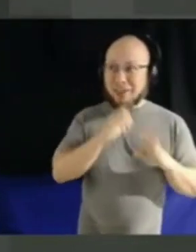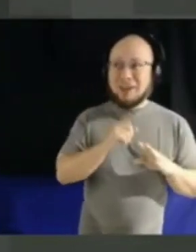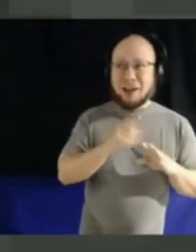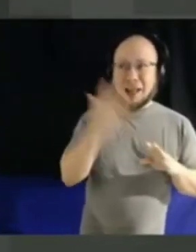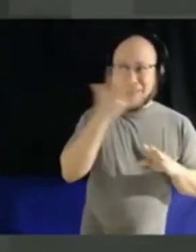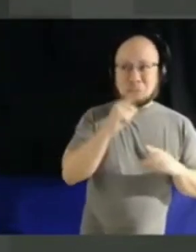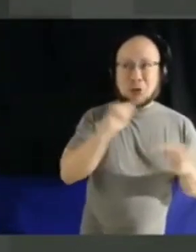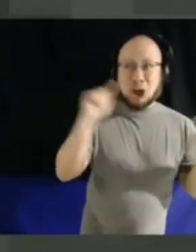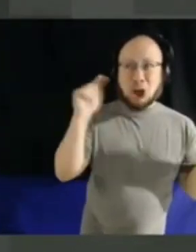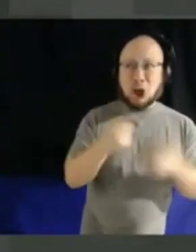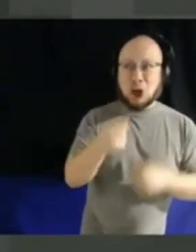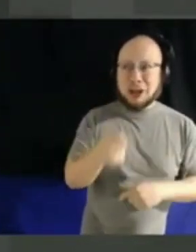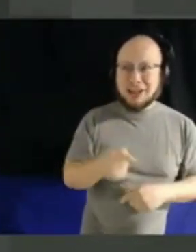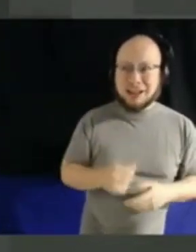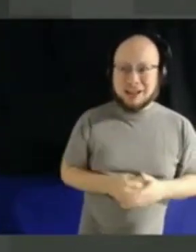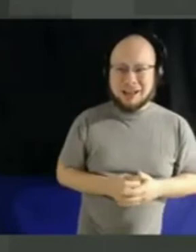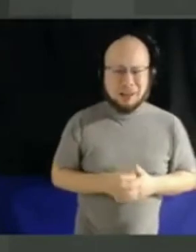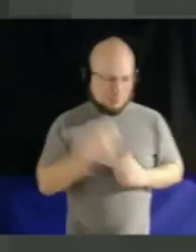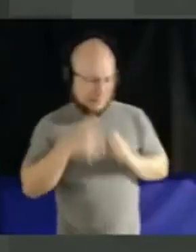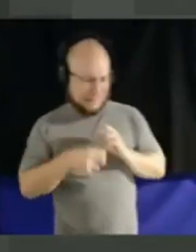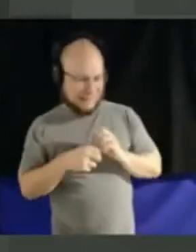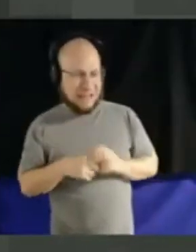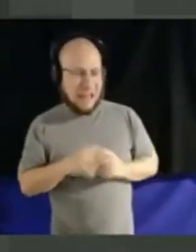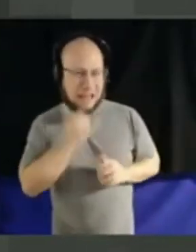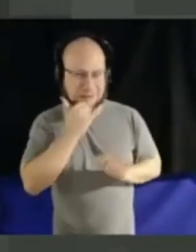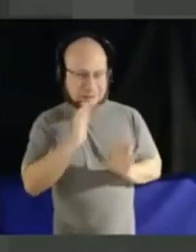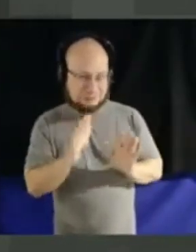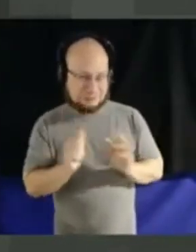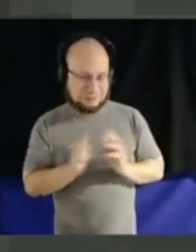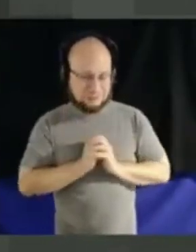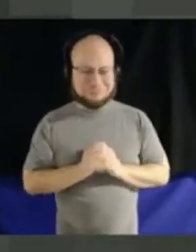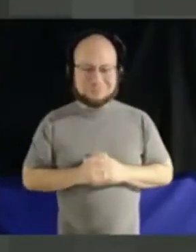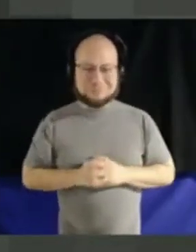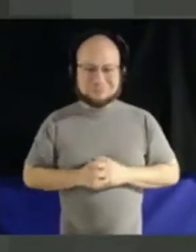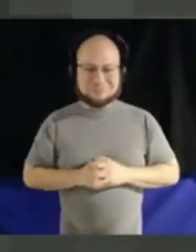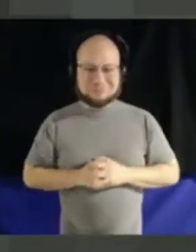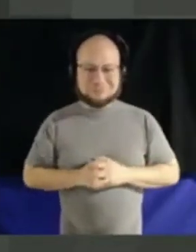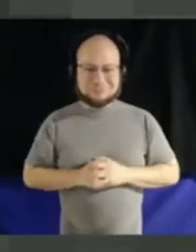the lava. It was mostly by accident.